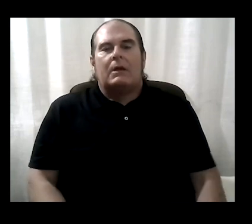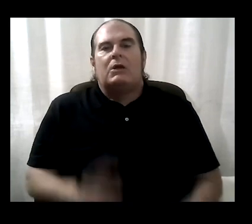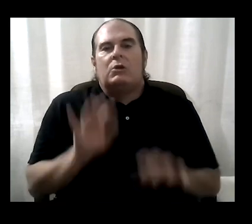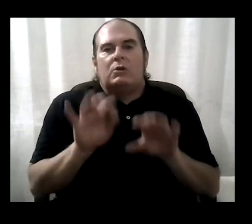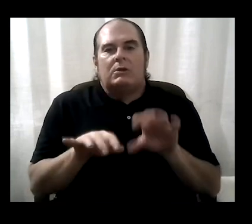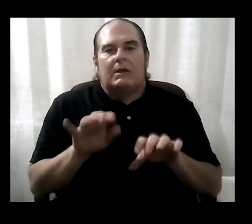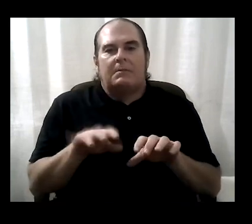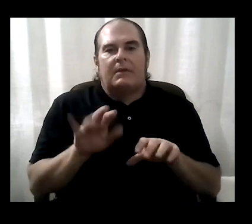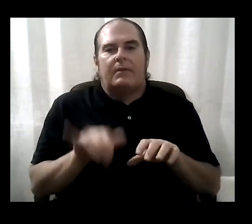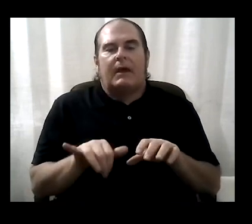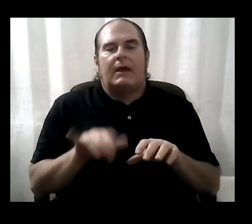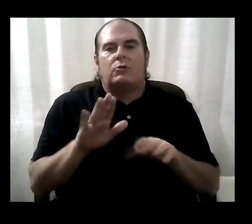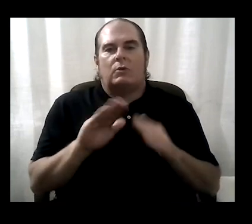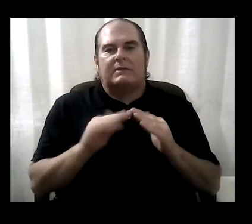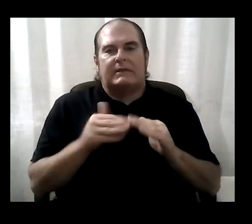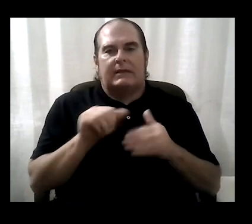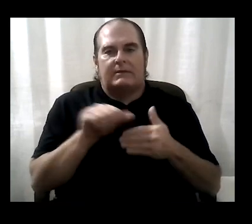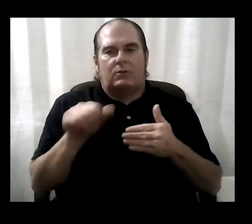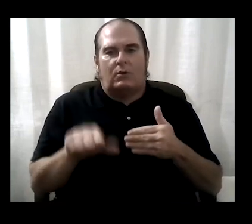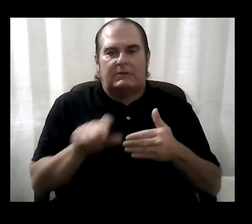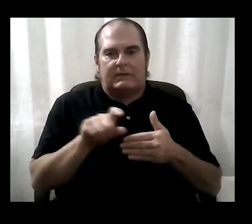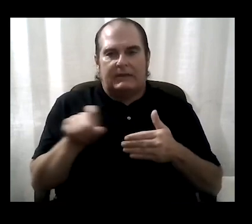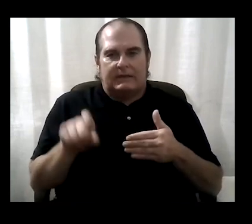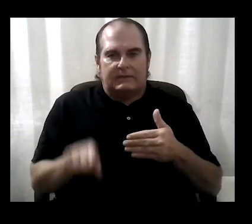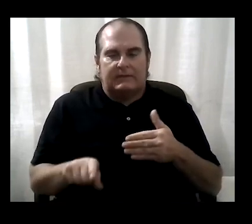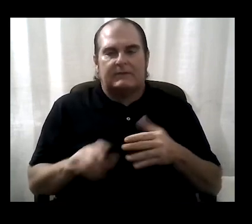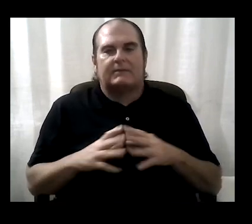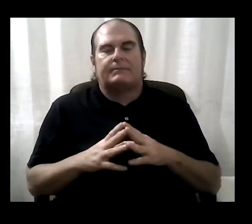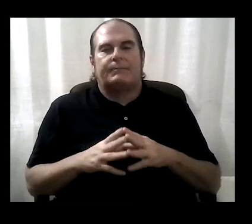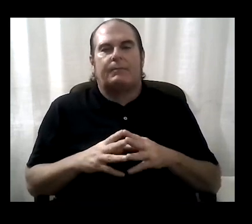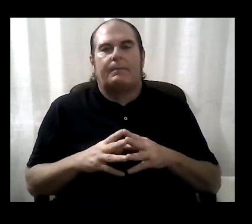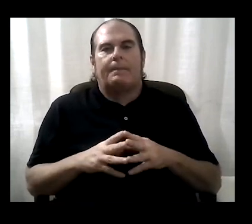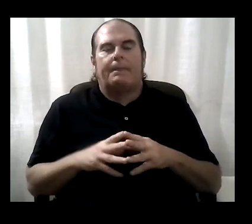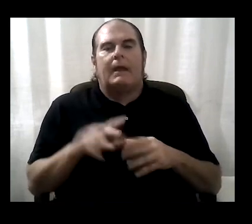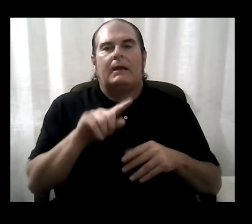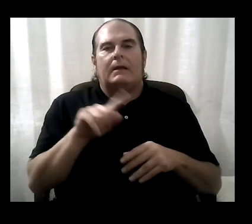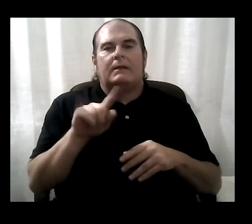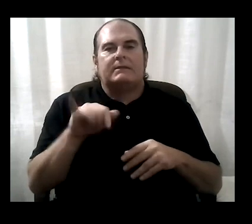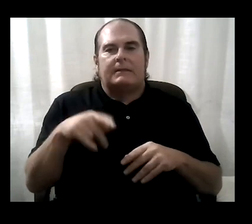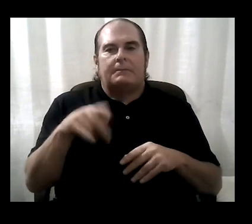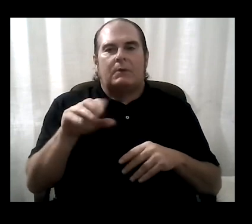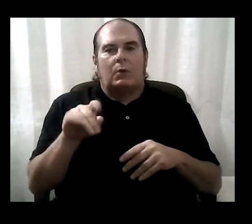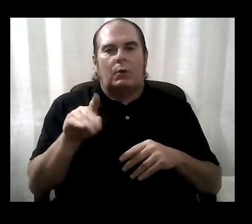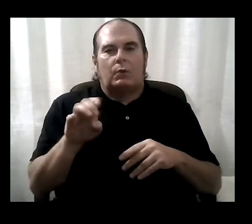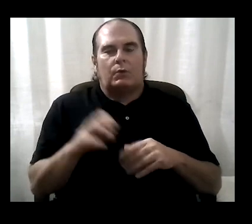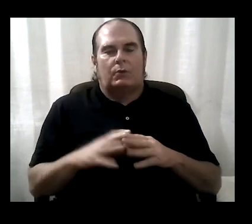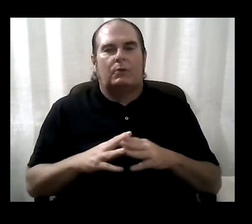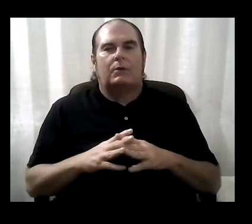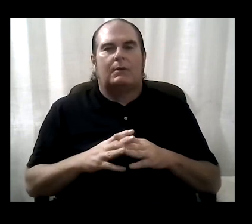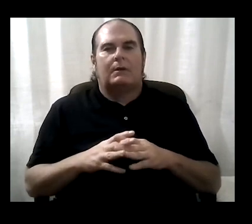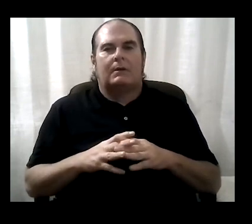Enter that, your city, which is Austin, and a zip code.